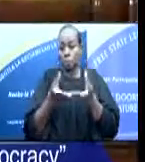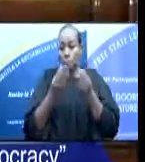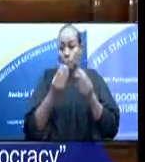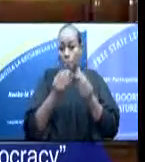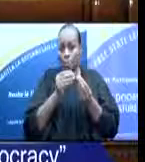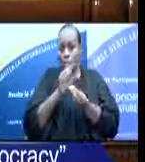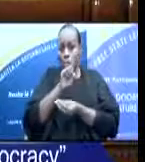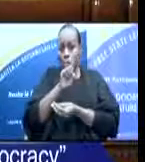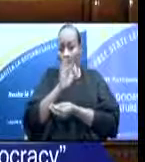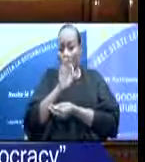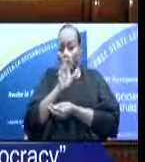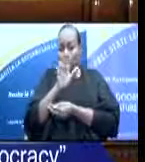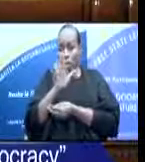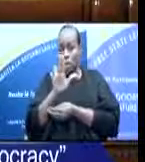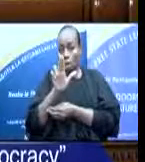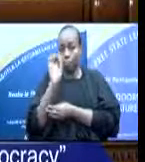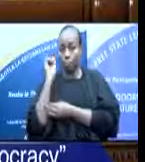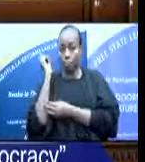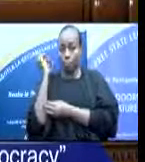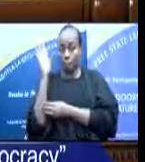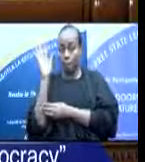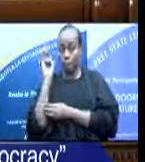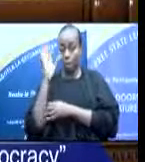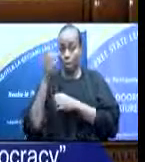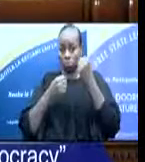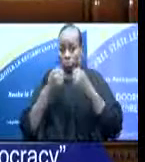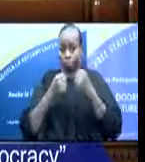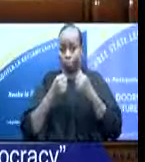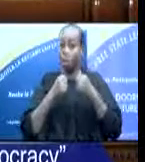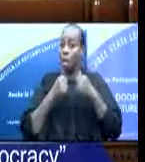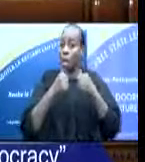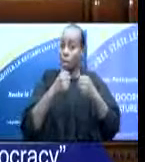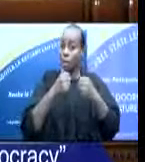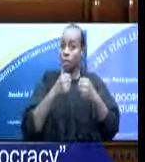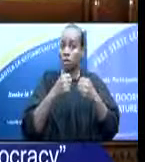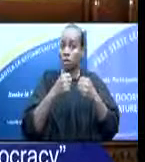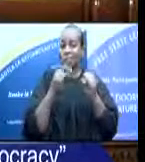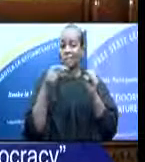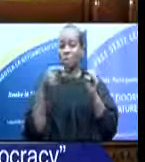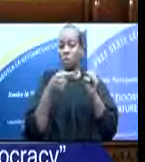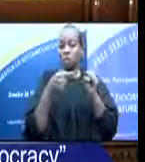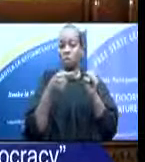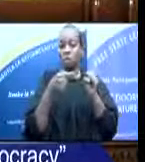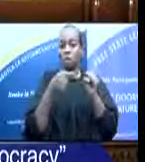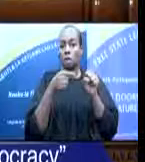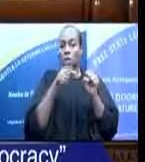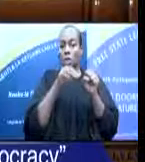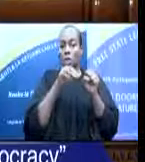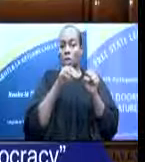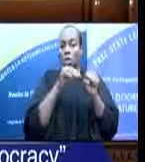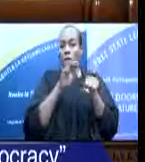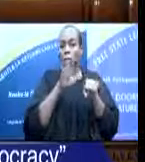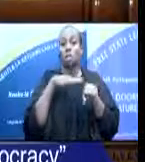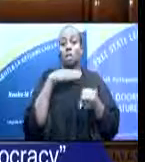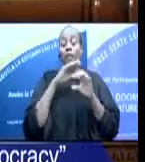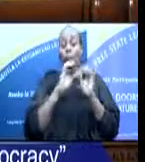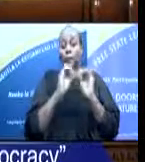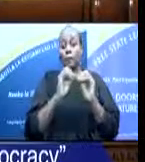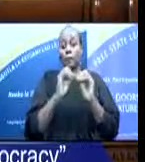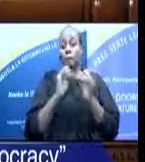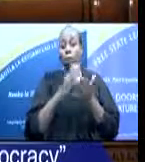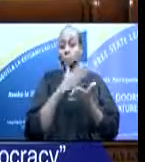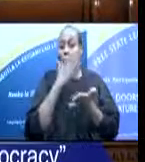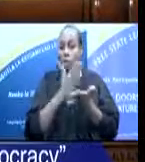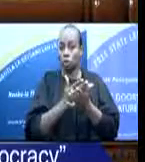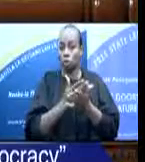rostered ambulances, which is a far cry from the 270 that are required to provide an agile,